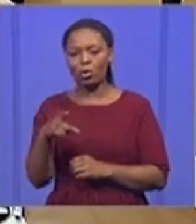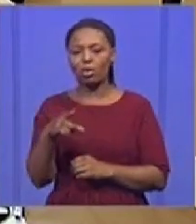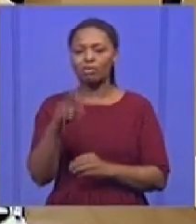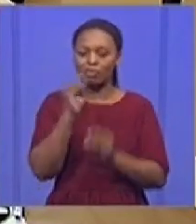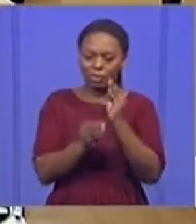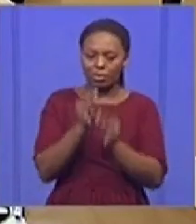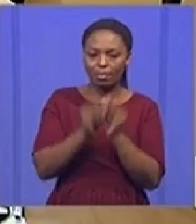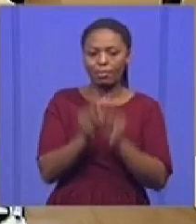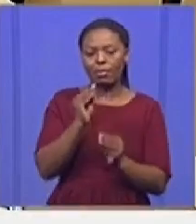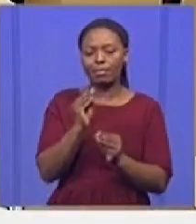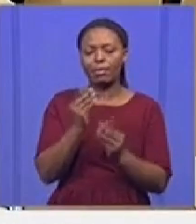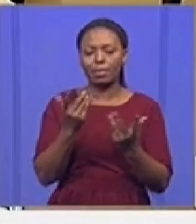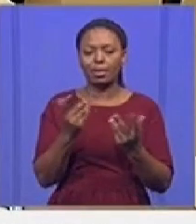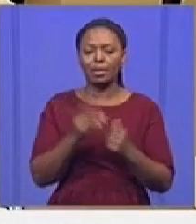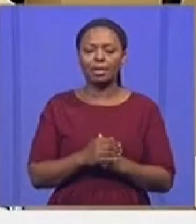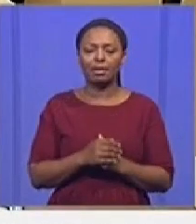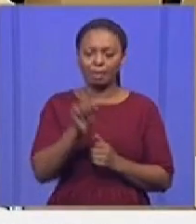as it might be,